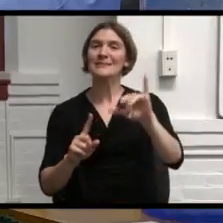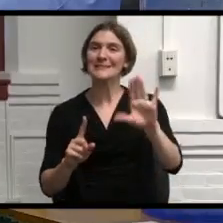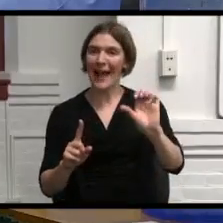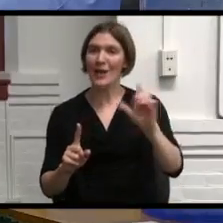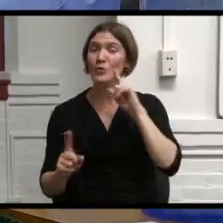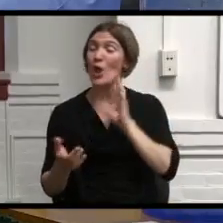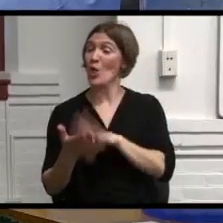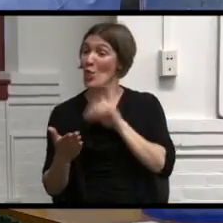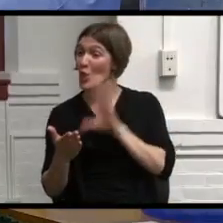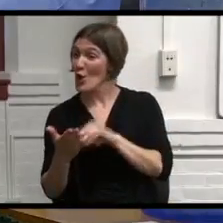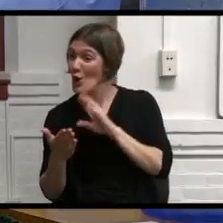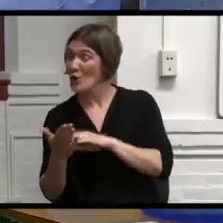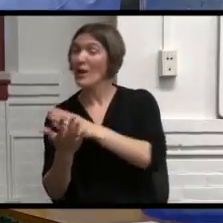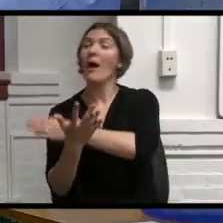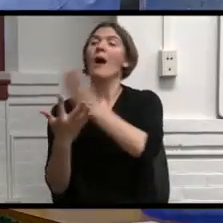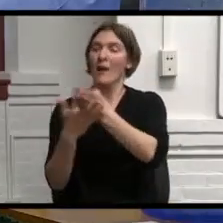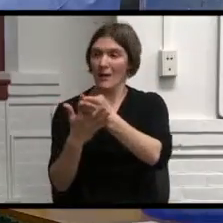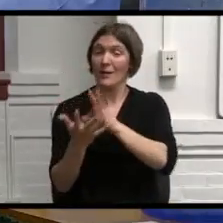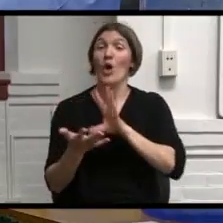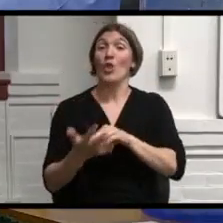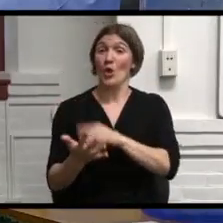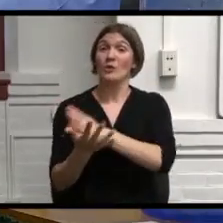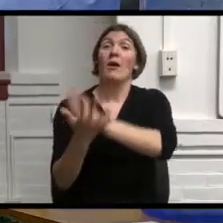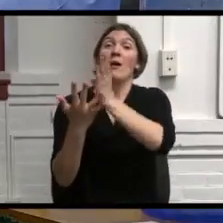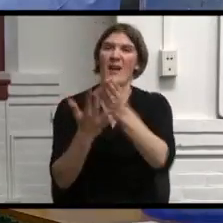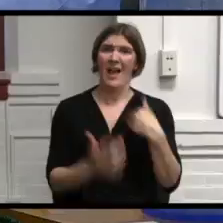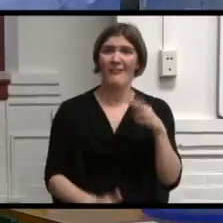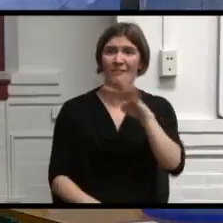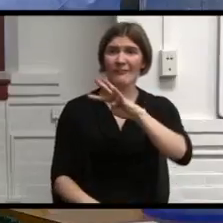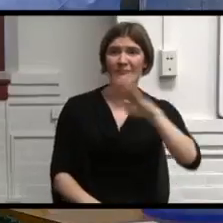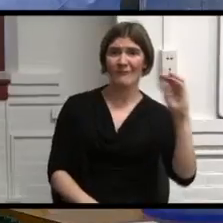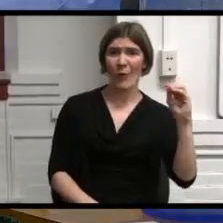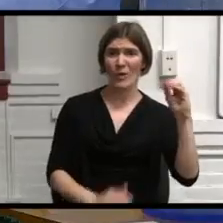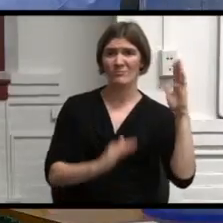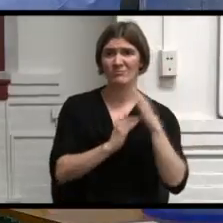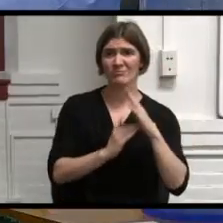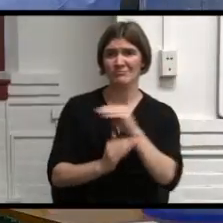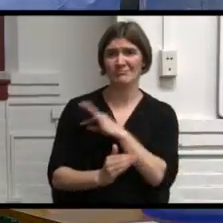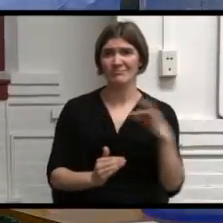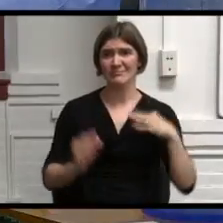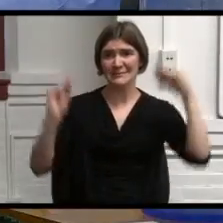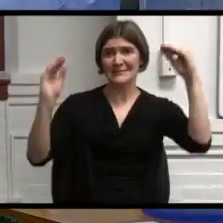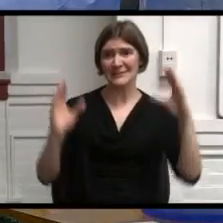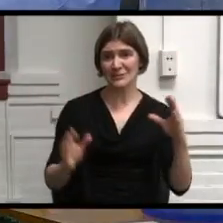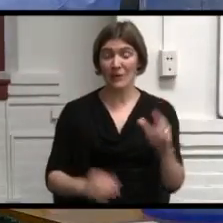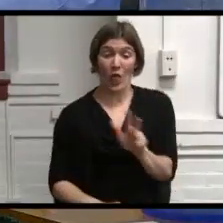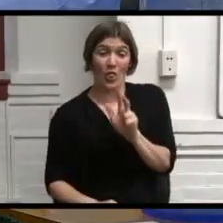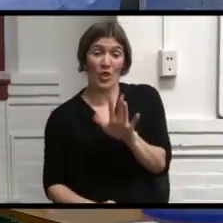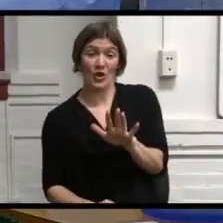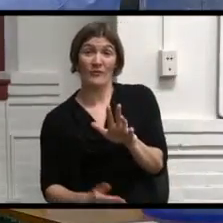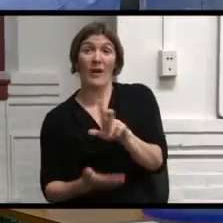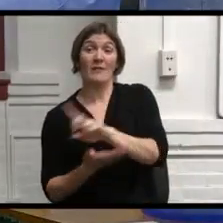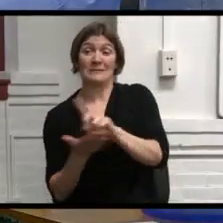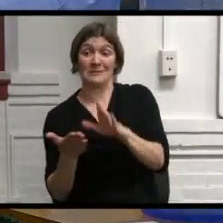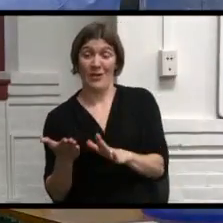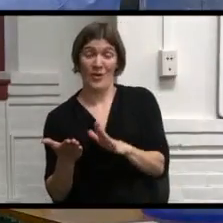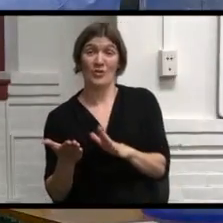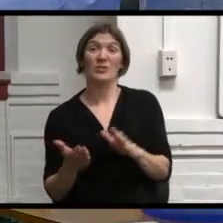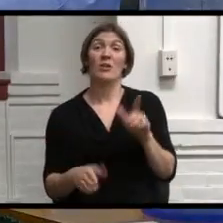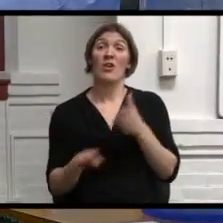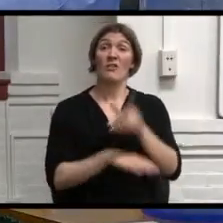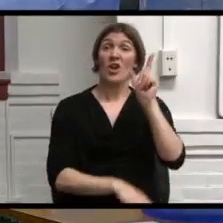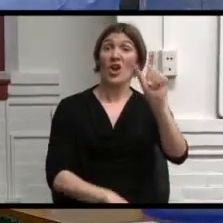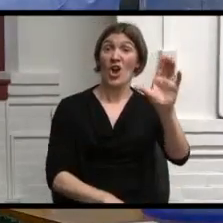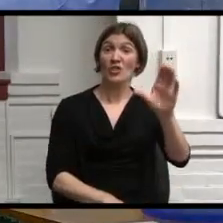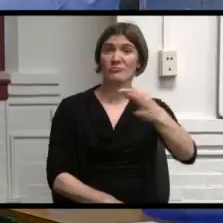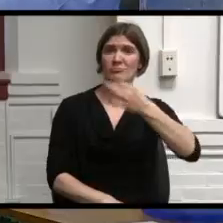dance education and exhibition with 40 world-renowned faculty, 35 choreographers, and over